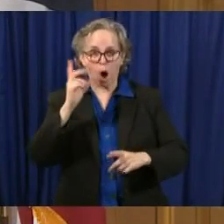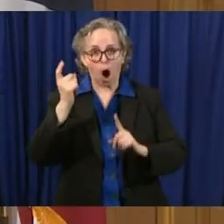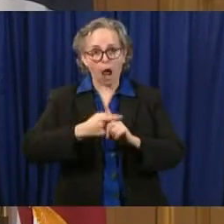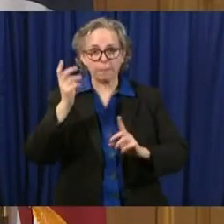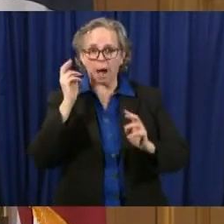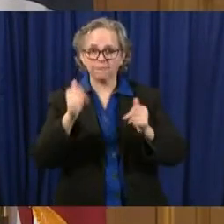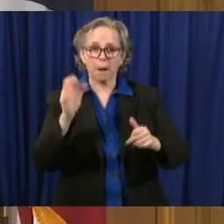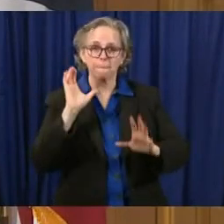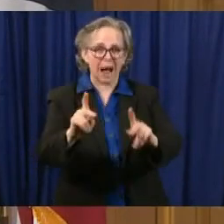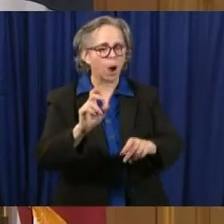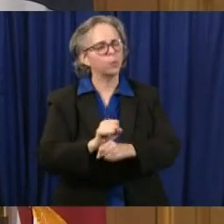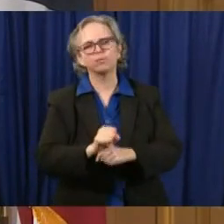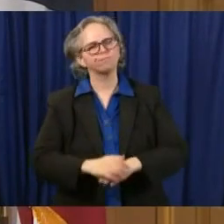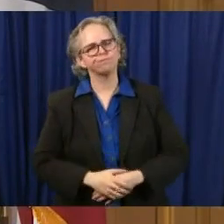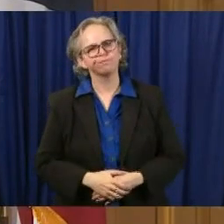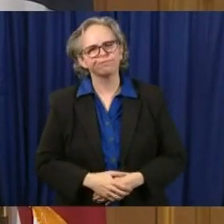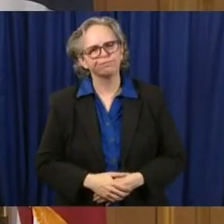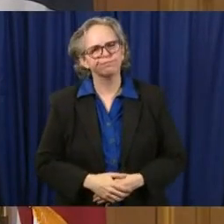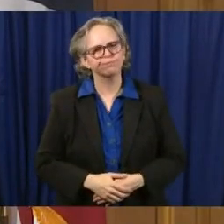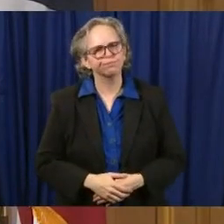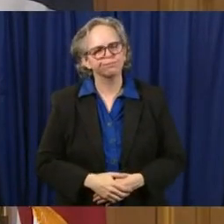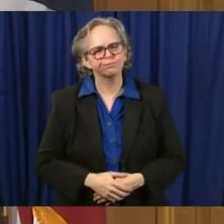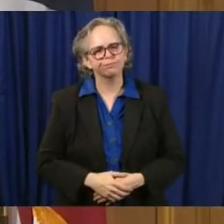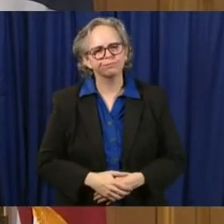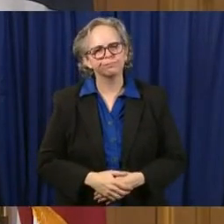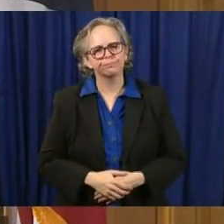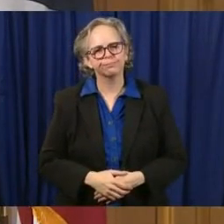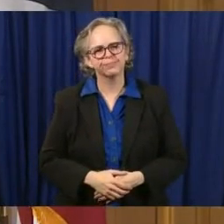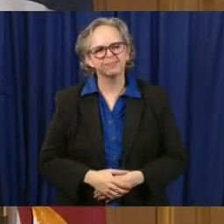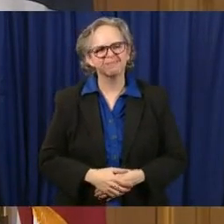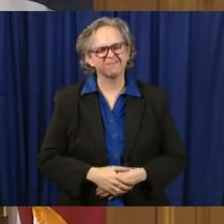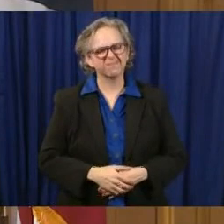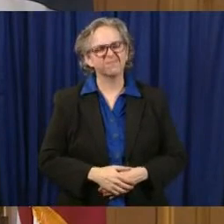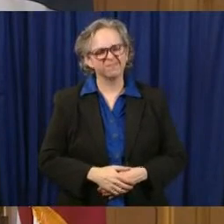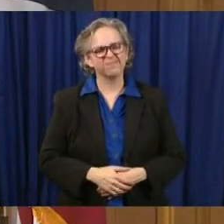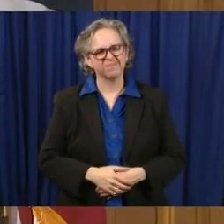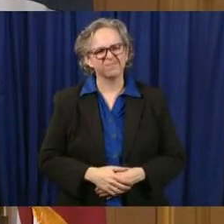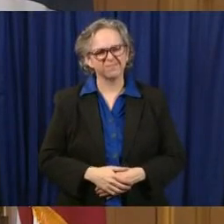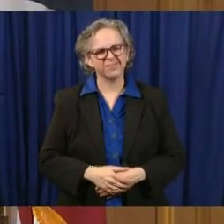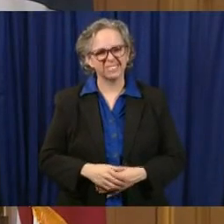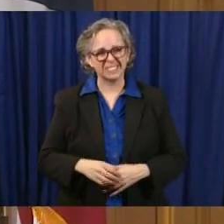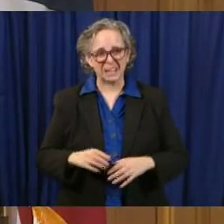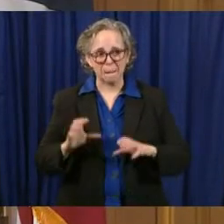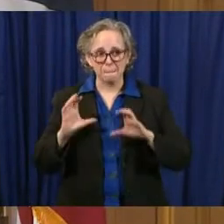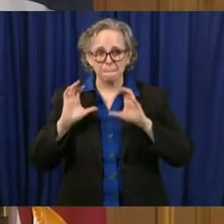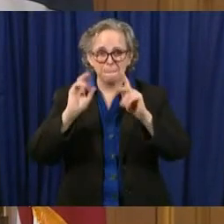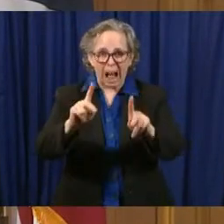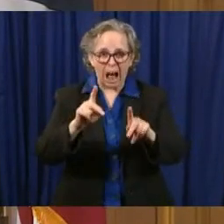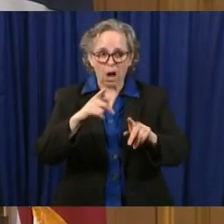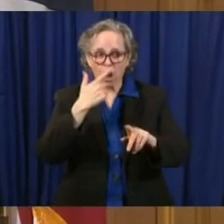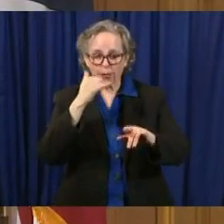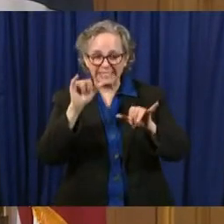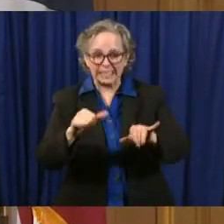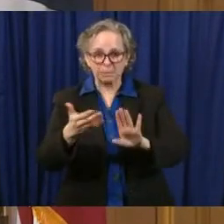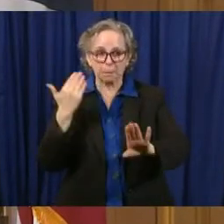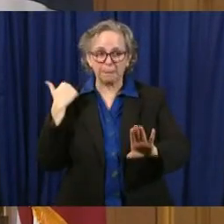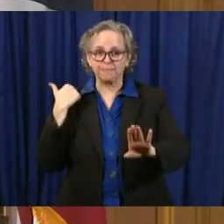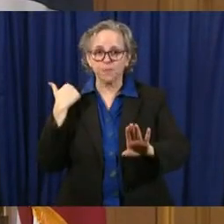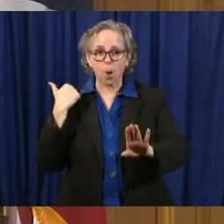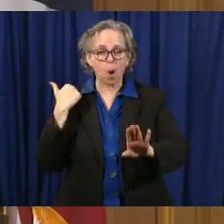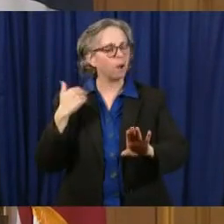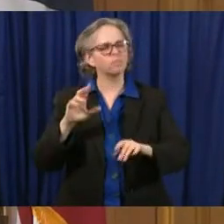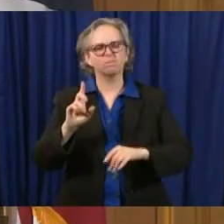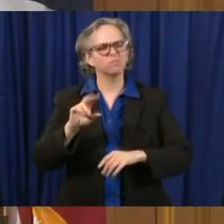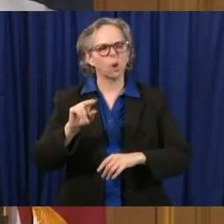was. It's not going to really get back to totally back where it was until you have a vaccine. And we're